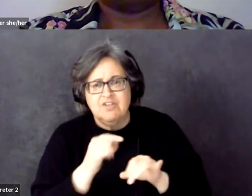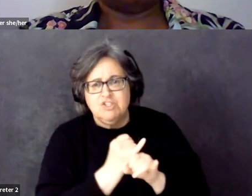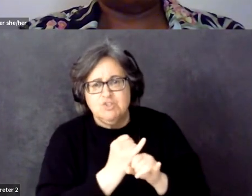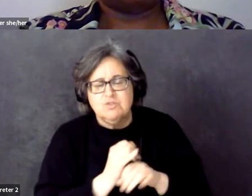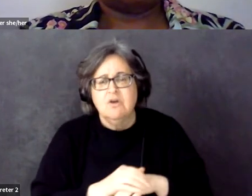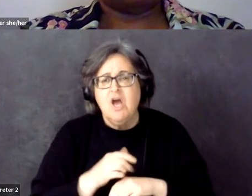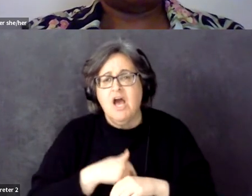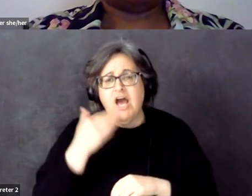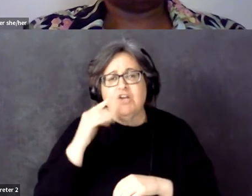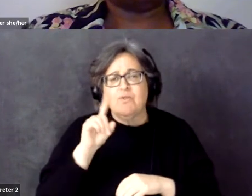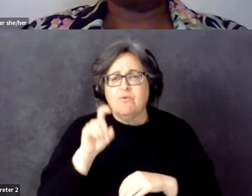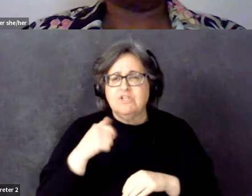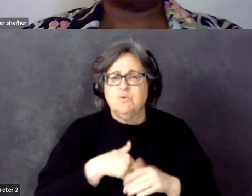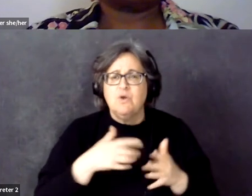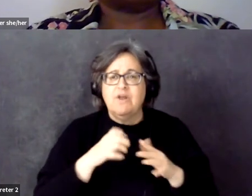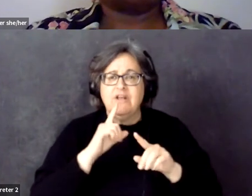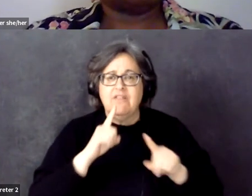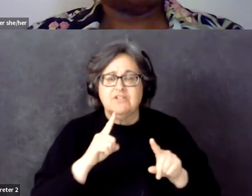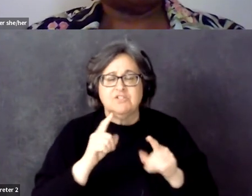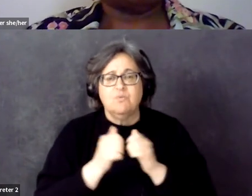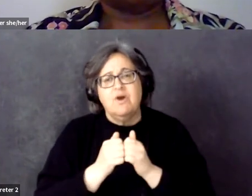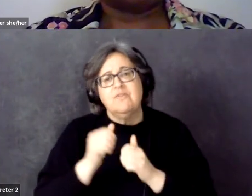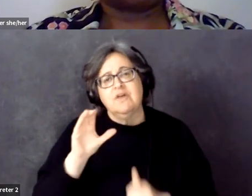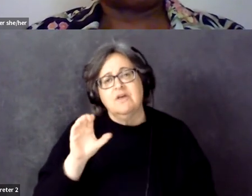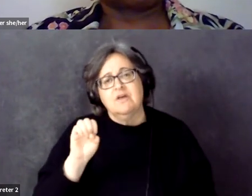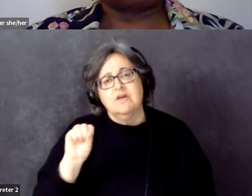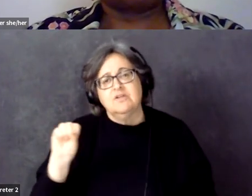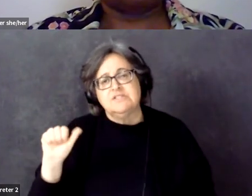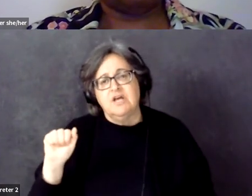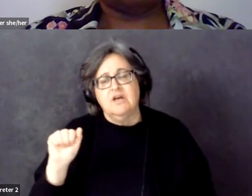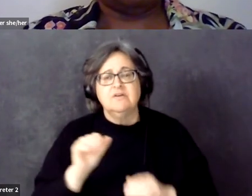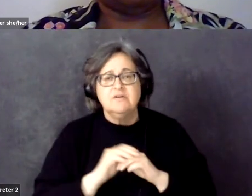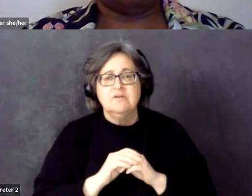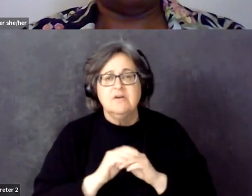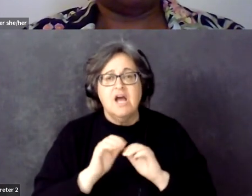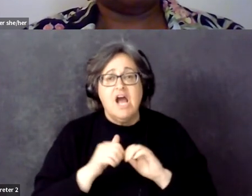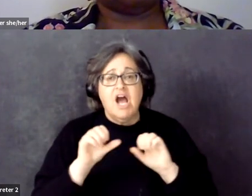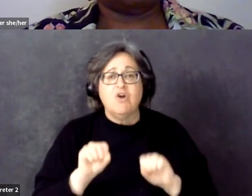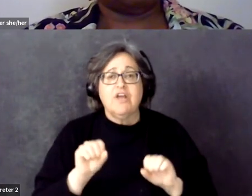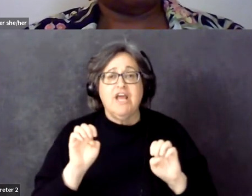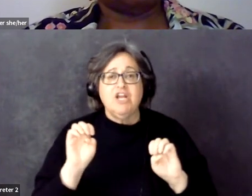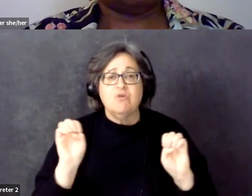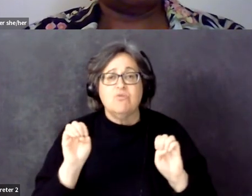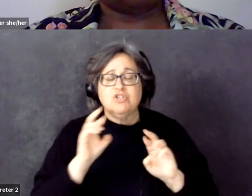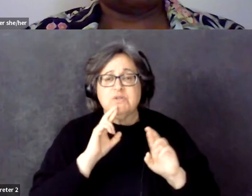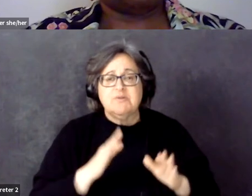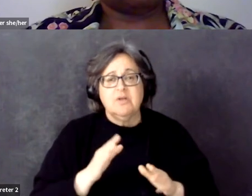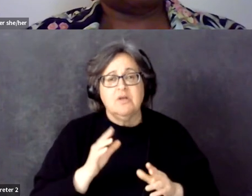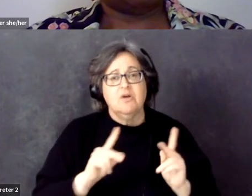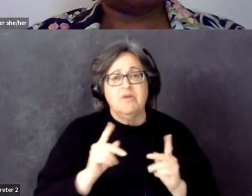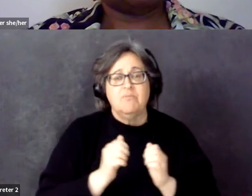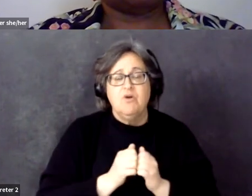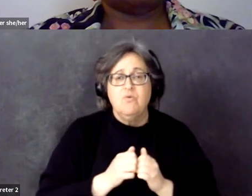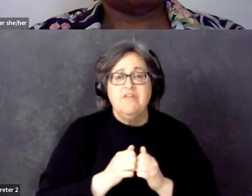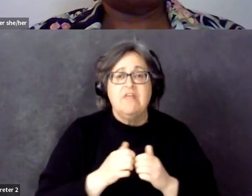And I know the question that we wanted to answer with CESSA is how can emergency responders, people with lived experience, any